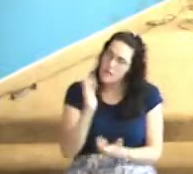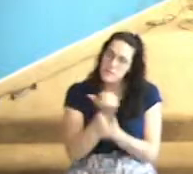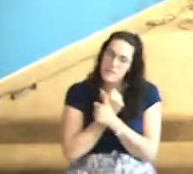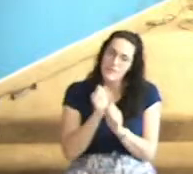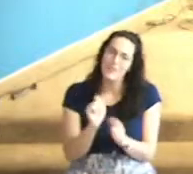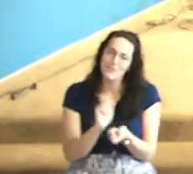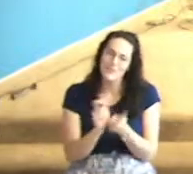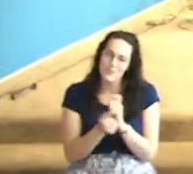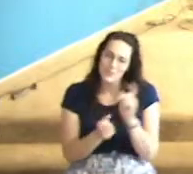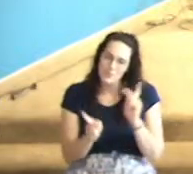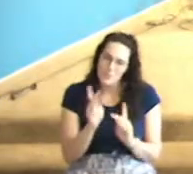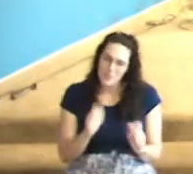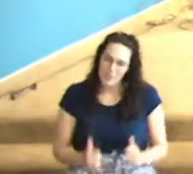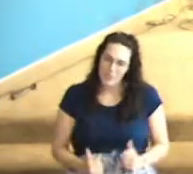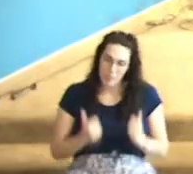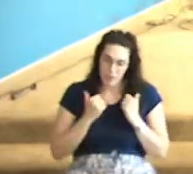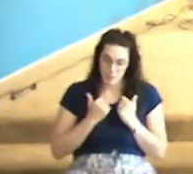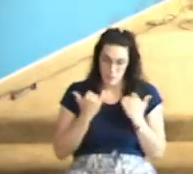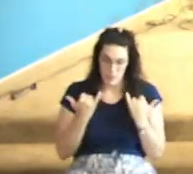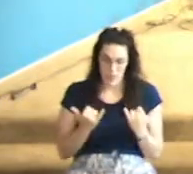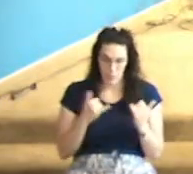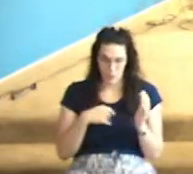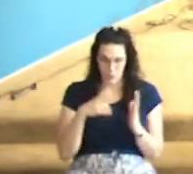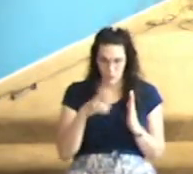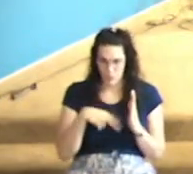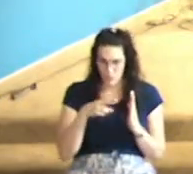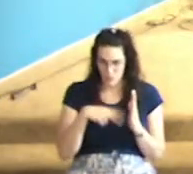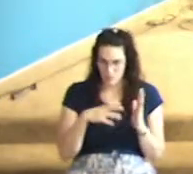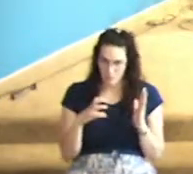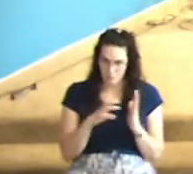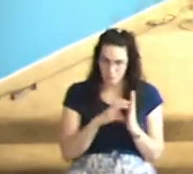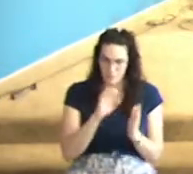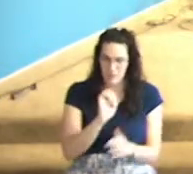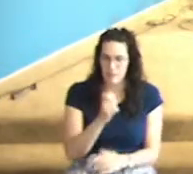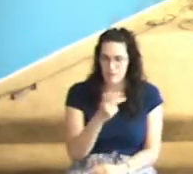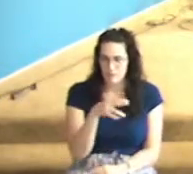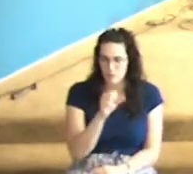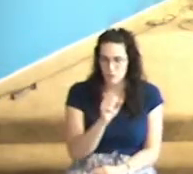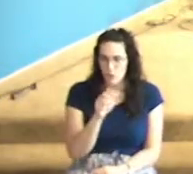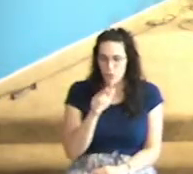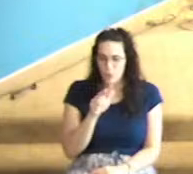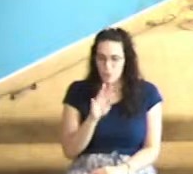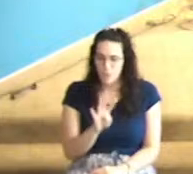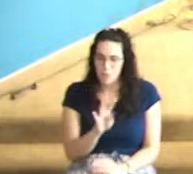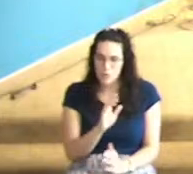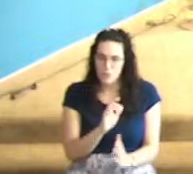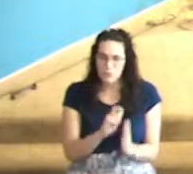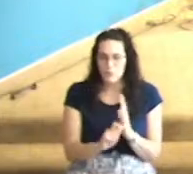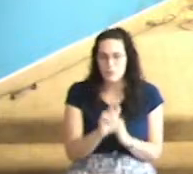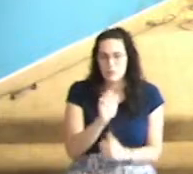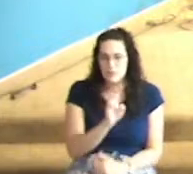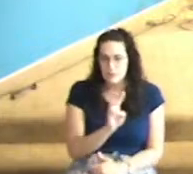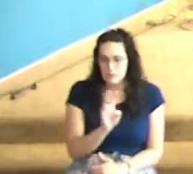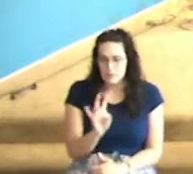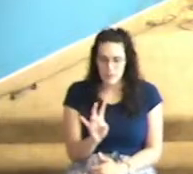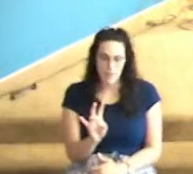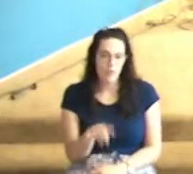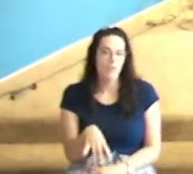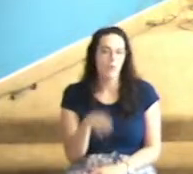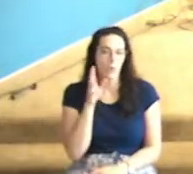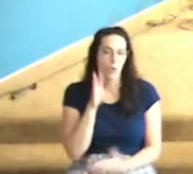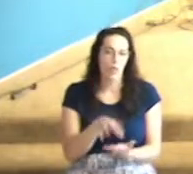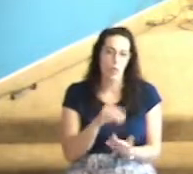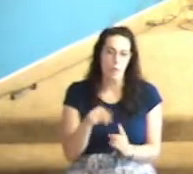we're walking through this text here in Exodus 34, 6 and 7, where we just learn about who God is, his